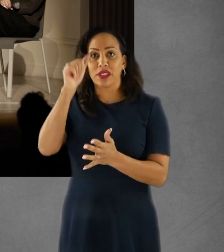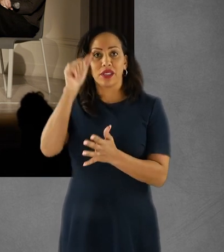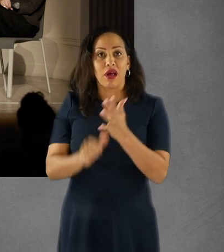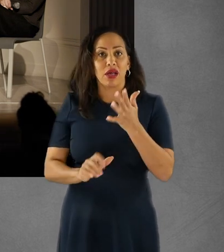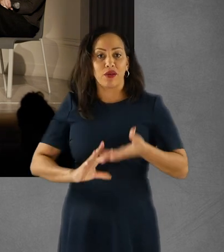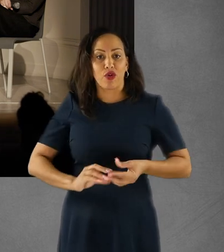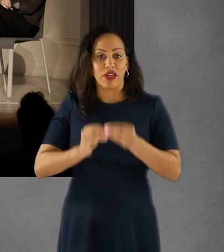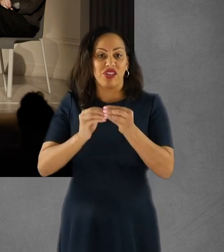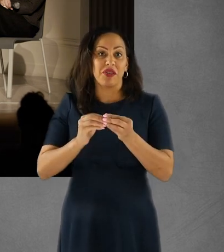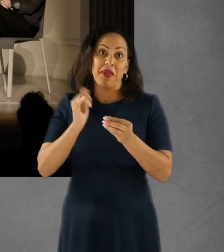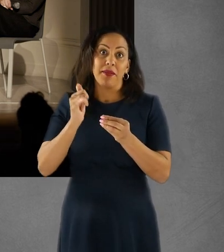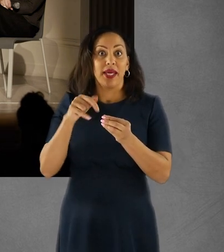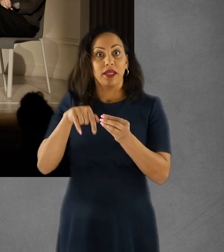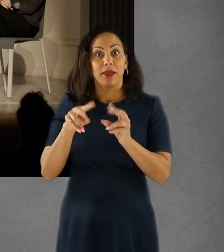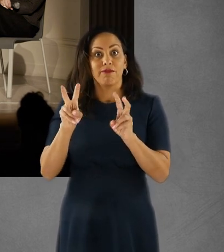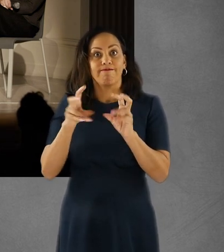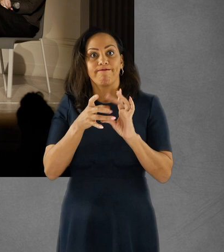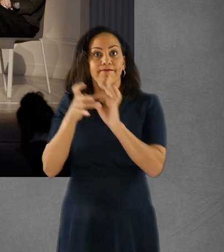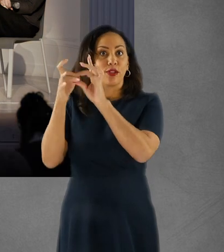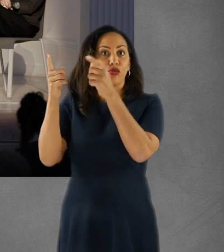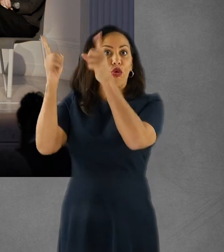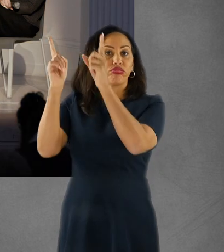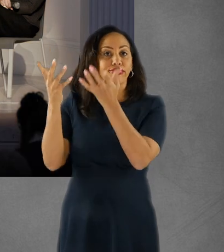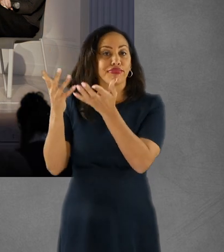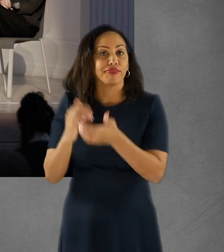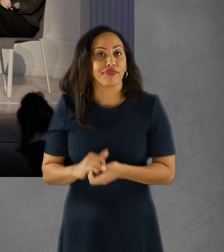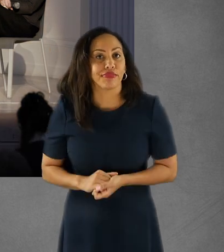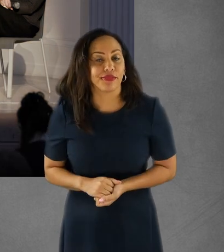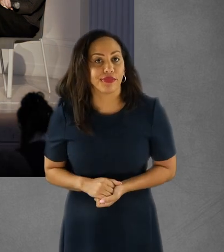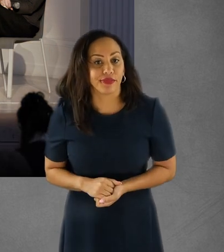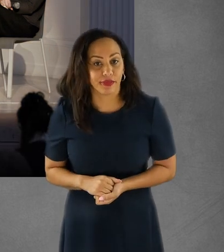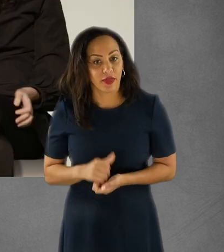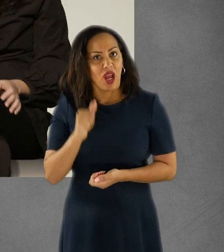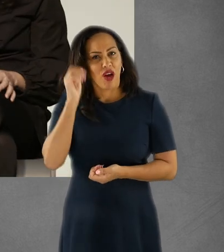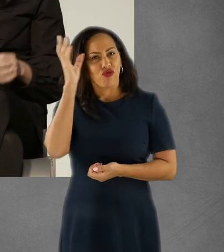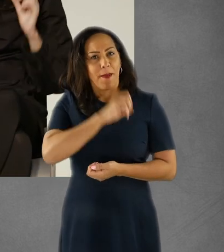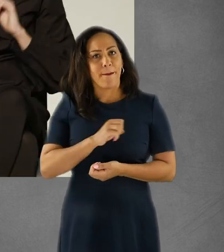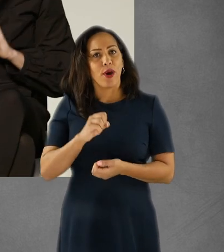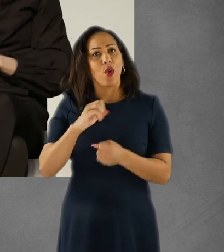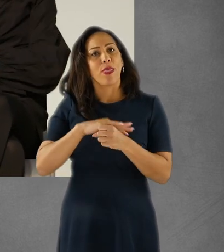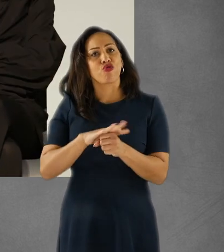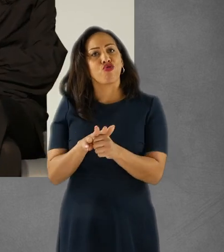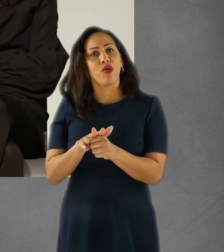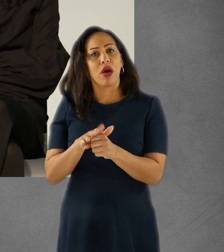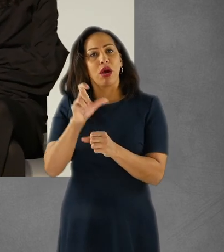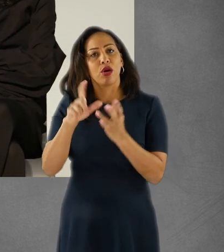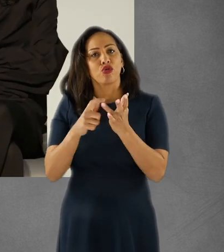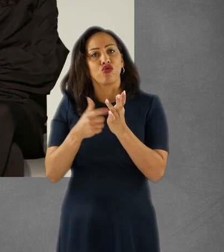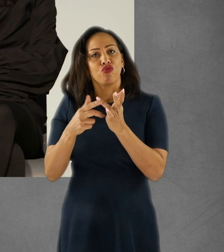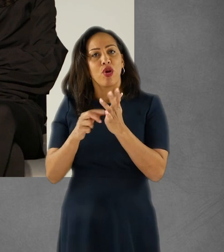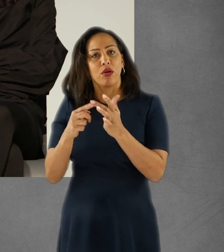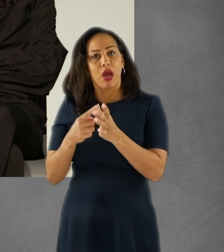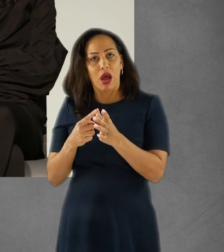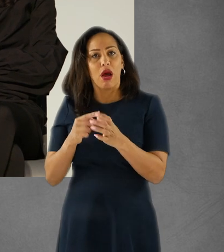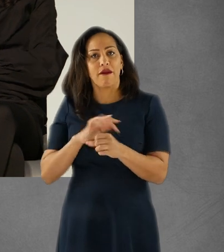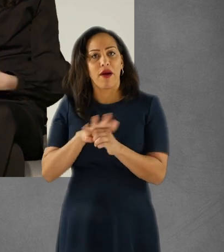when the coronavirus started, you called me and you were like, oh my God, look what's happening. <I'm shocked. laughs>